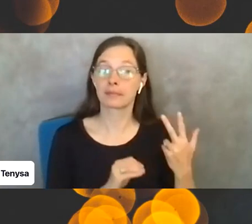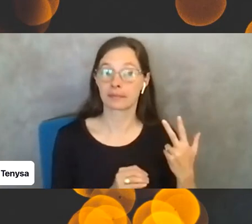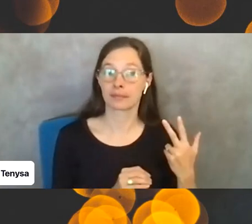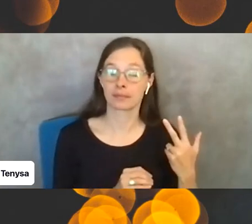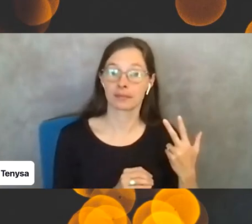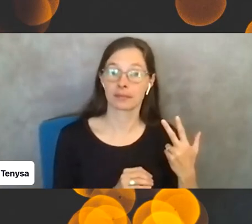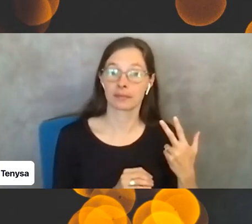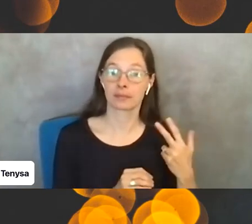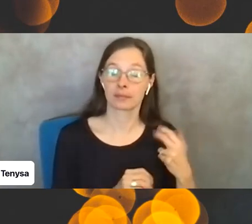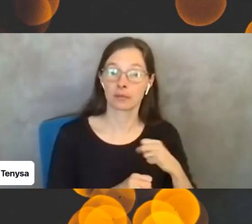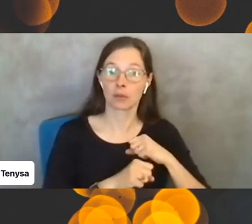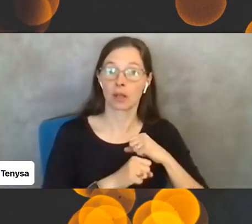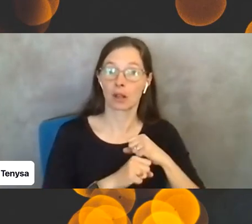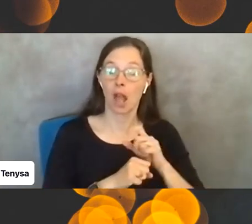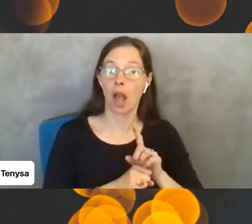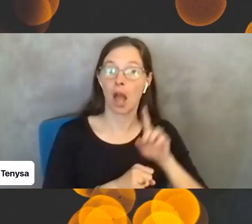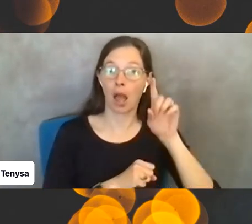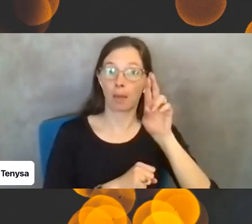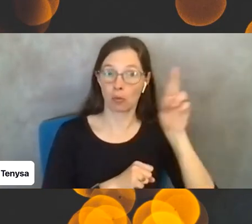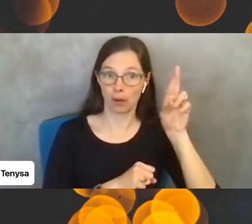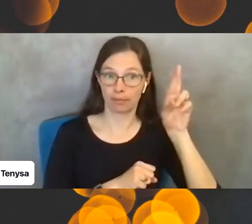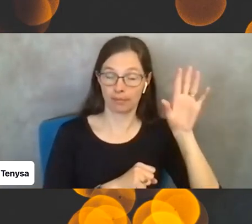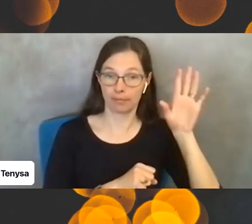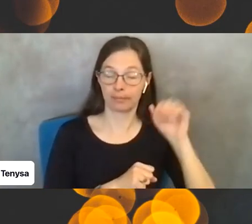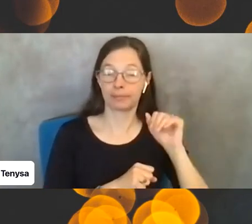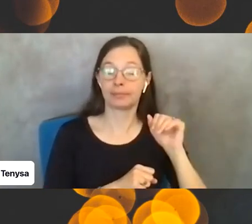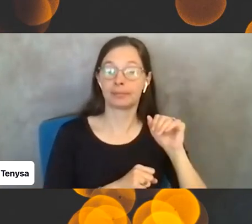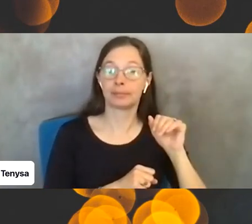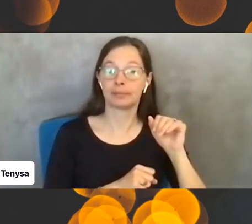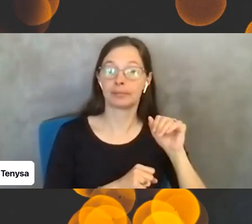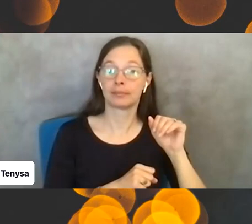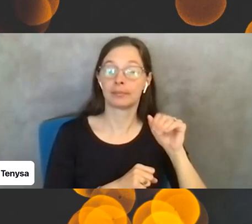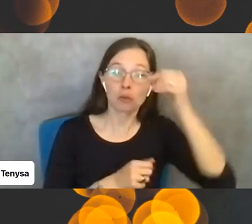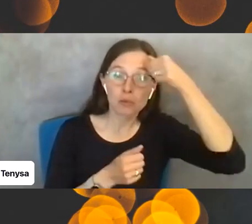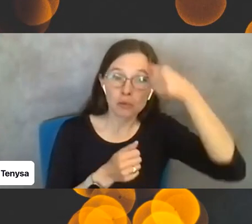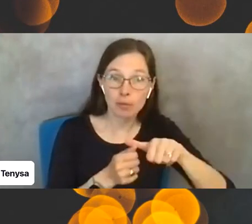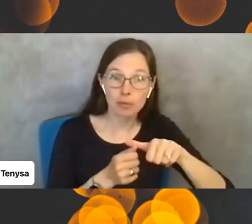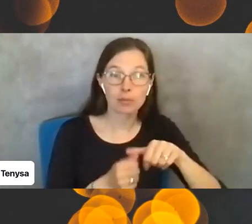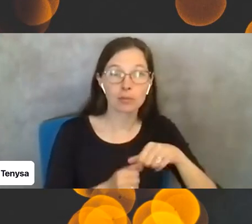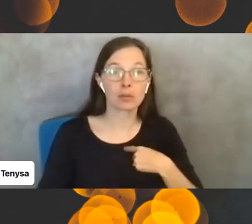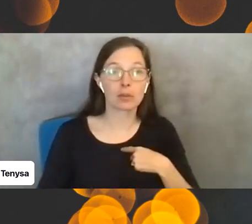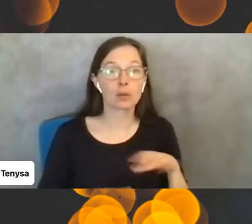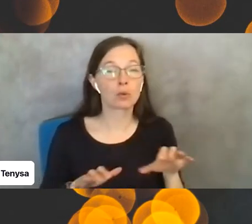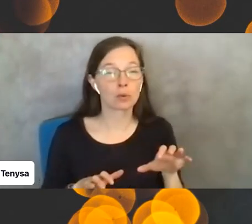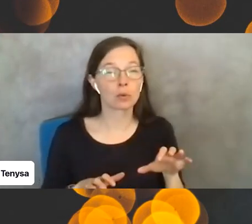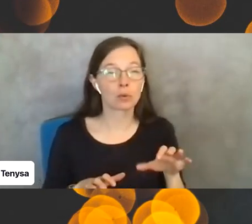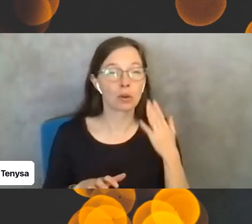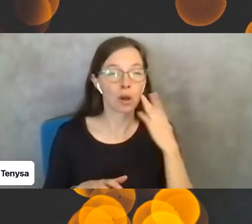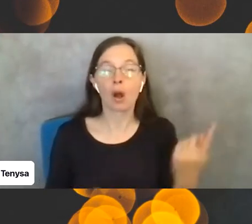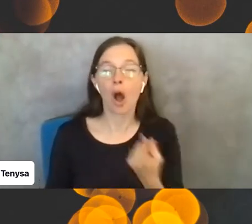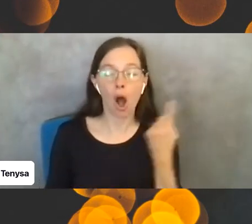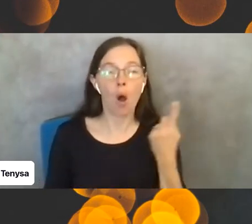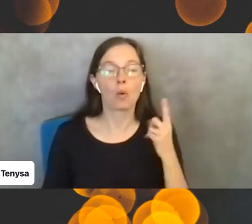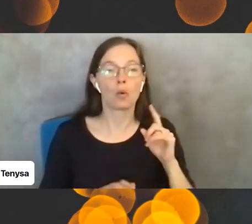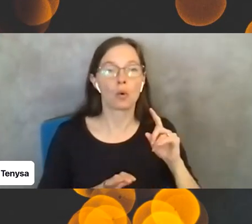3, protecting your upper right side. And remember how I was like doing, you know, like you're always